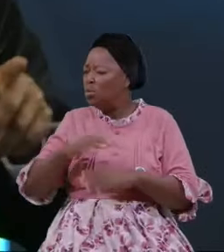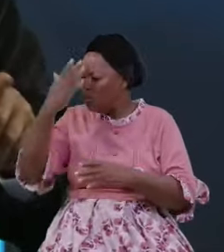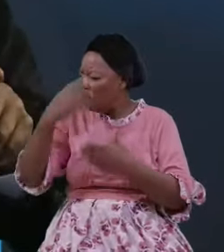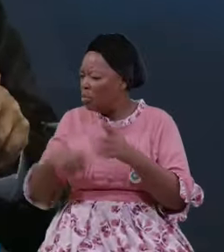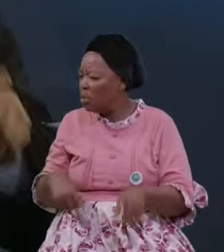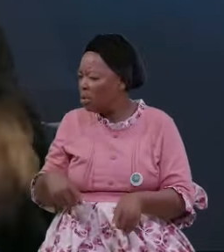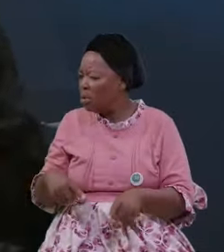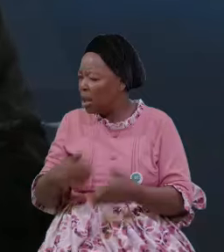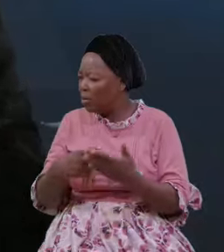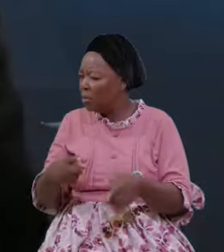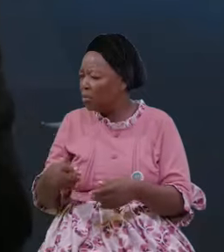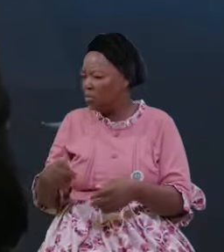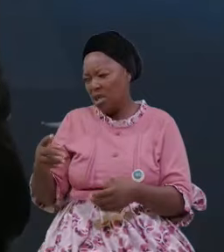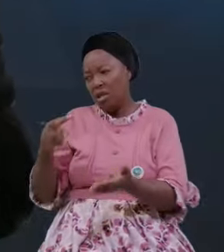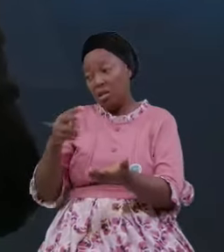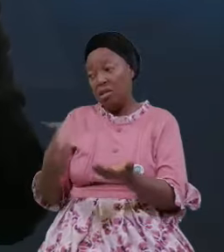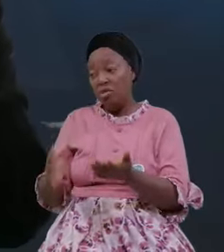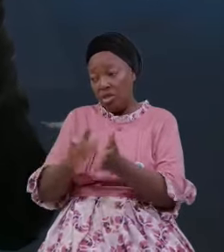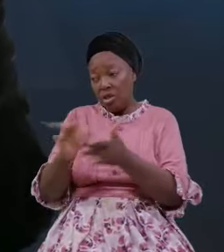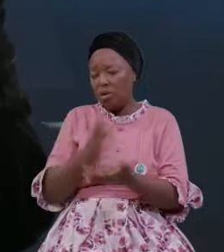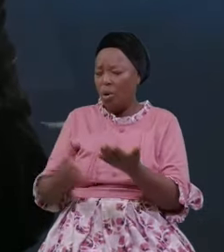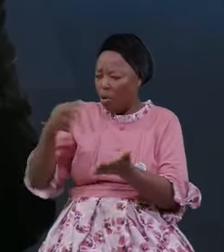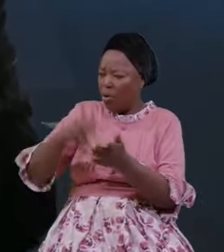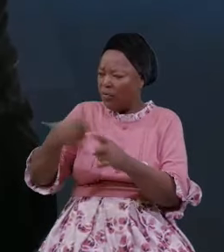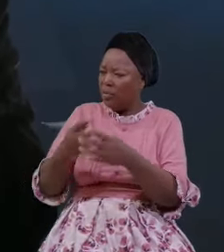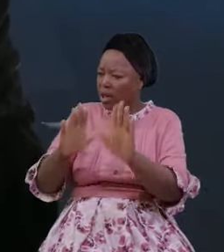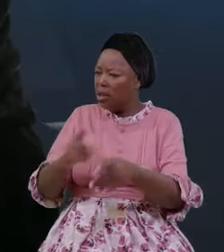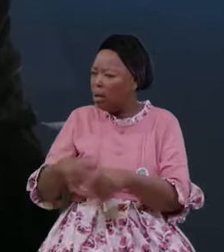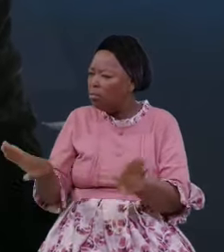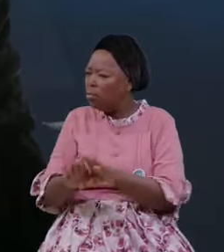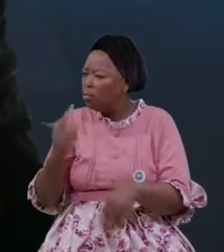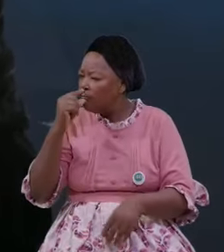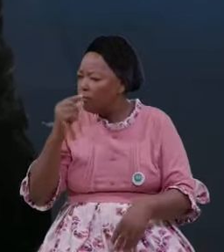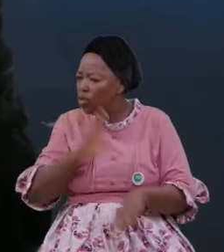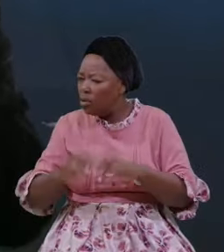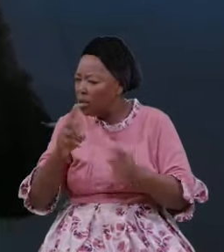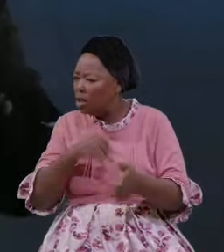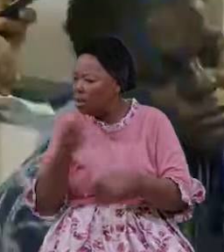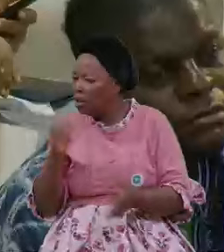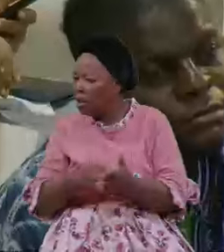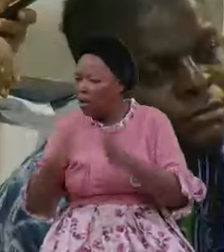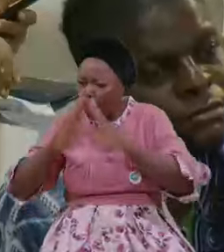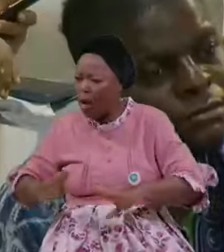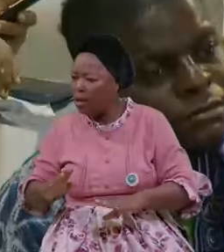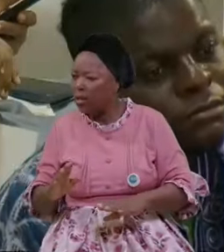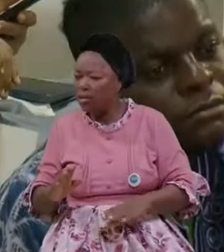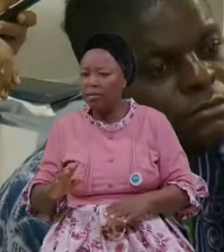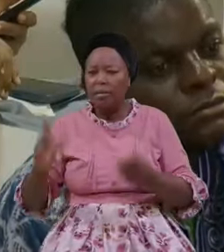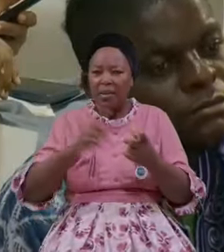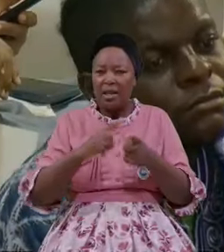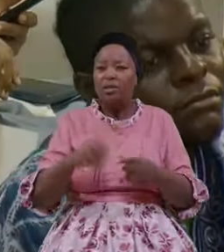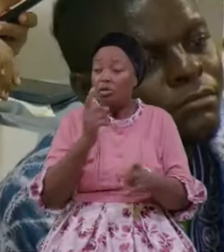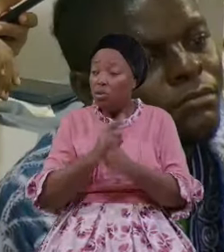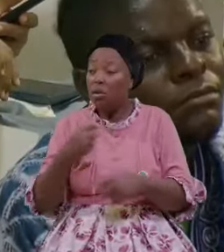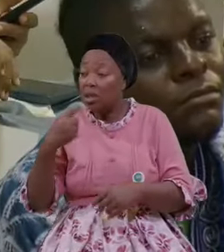Jesus rose from the dead. They said, shh, stop. Don't say that. Say somebody have